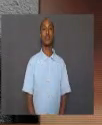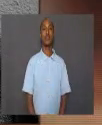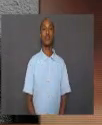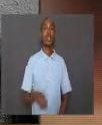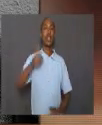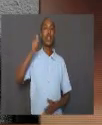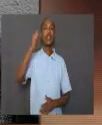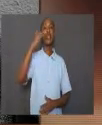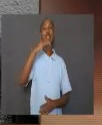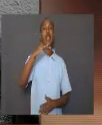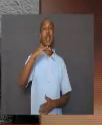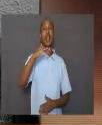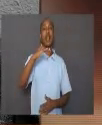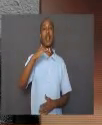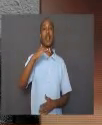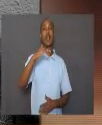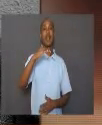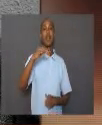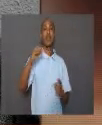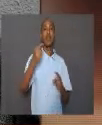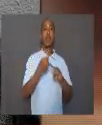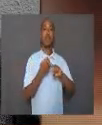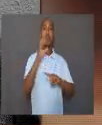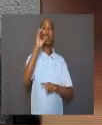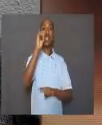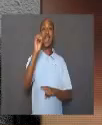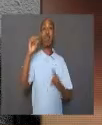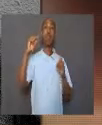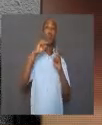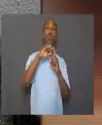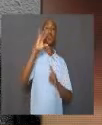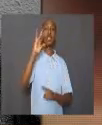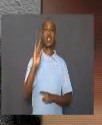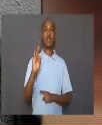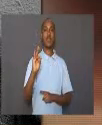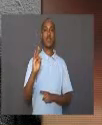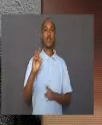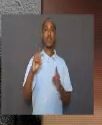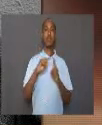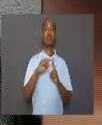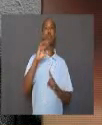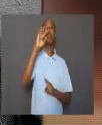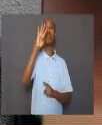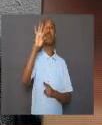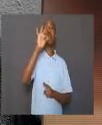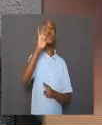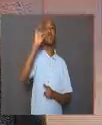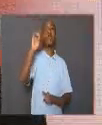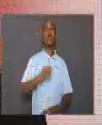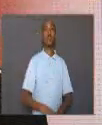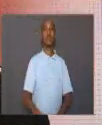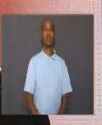His scale ranges from 0.7 to 4.0.